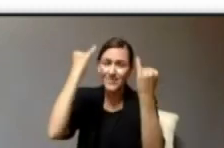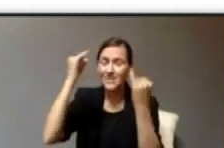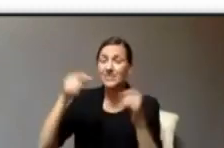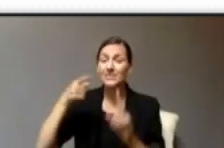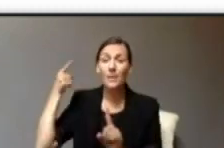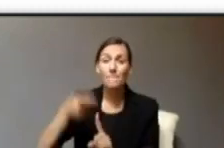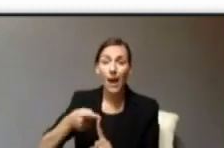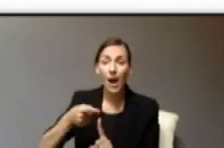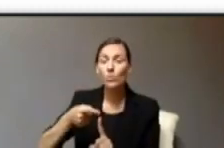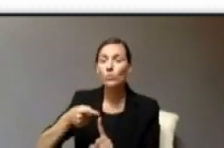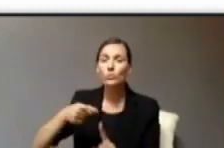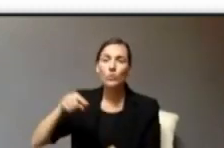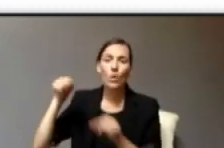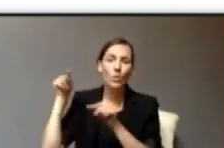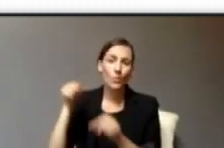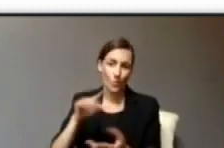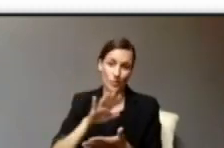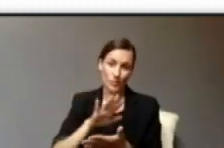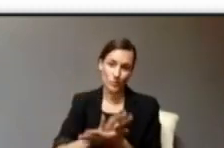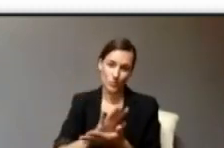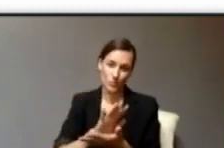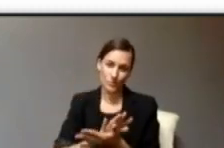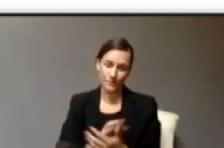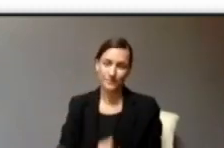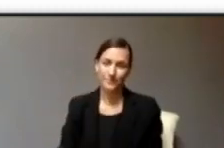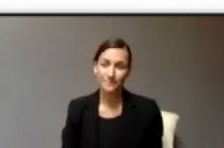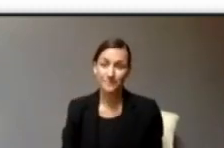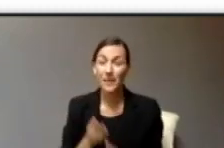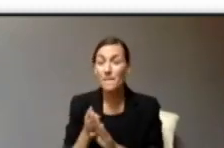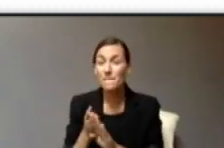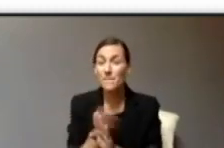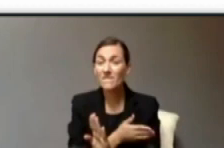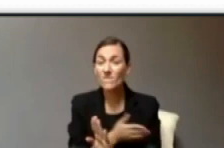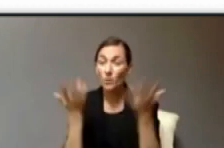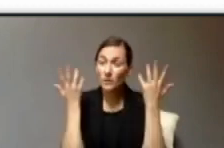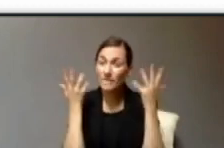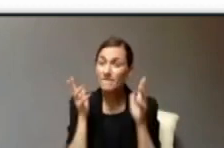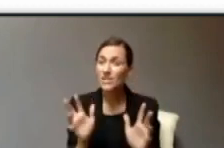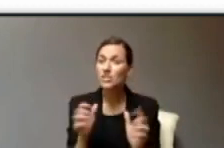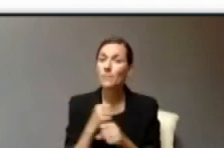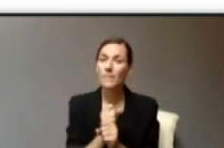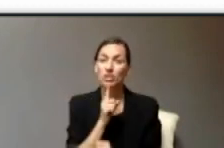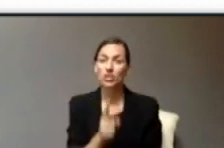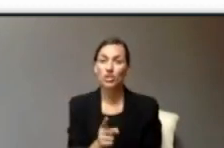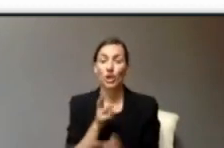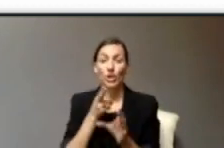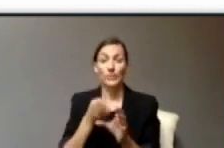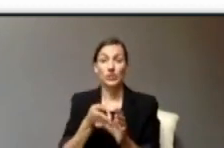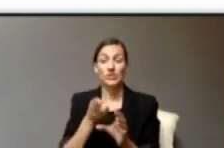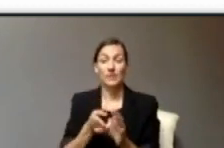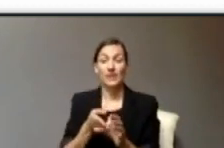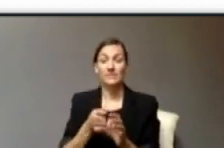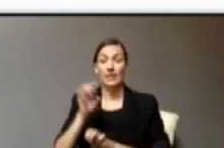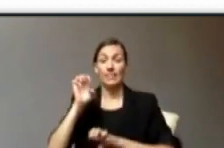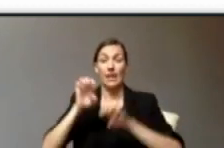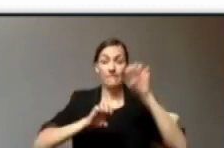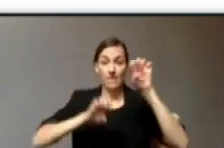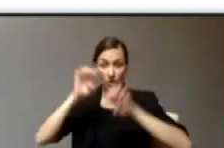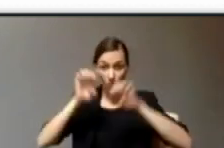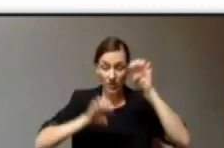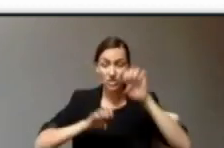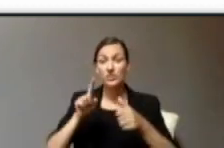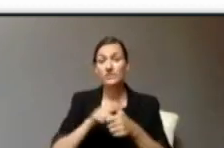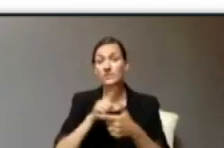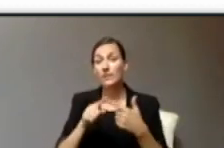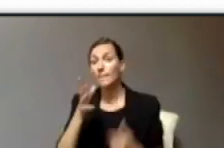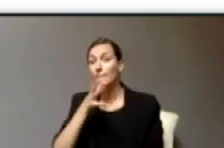school. So before we get ready to go, again, please make sure that you participate in the evaluation. Parents,